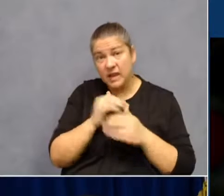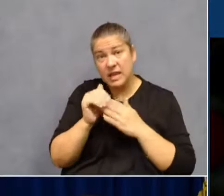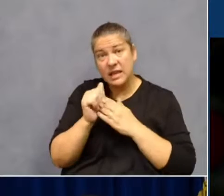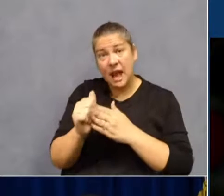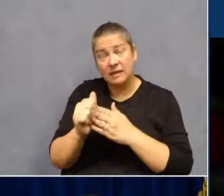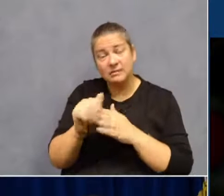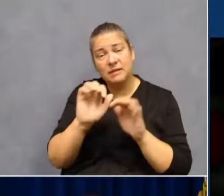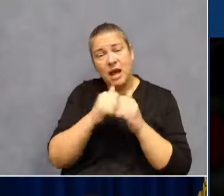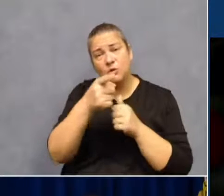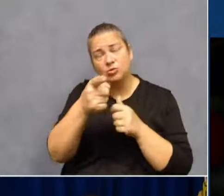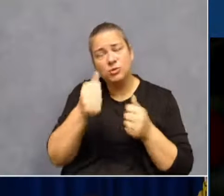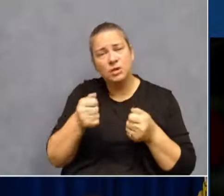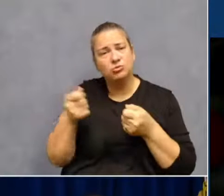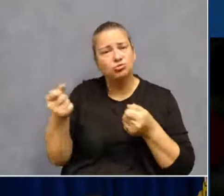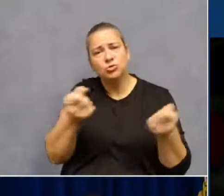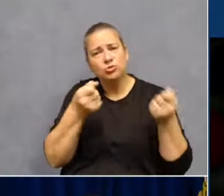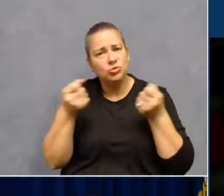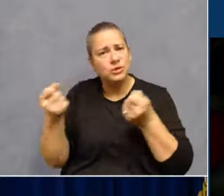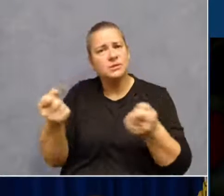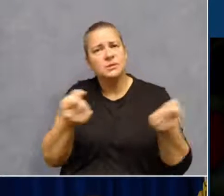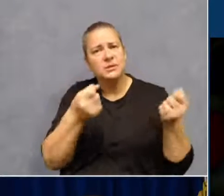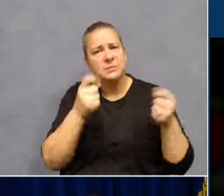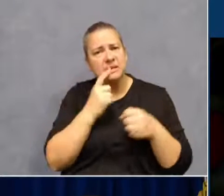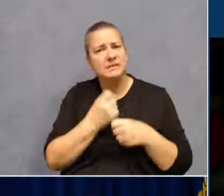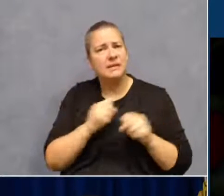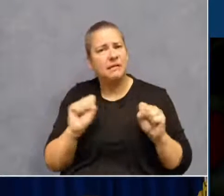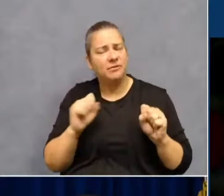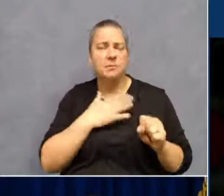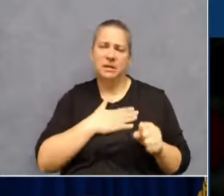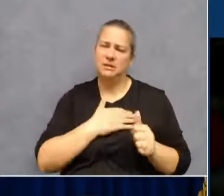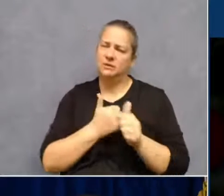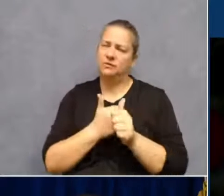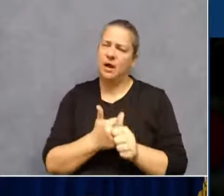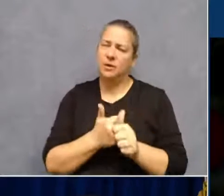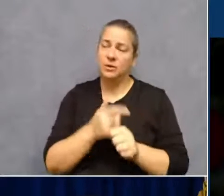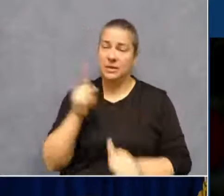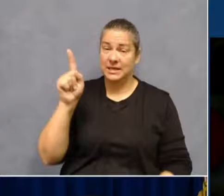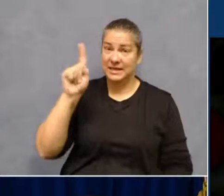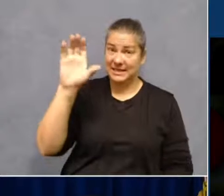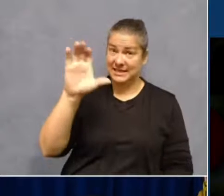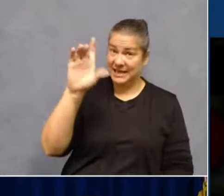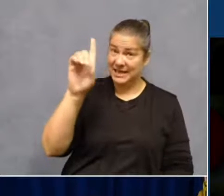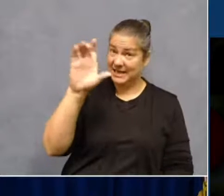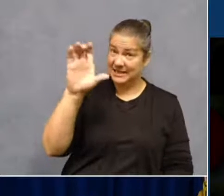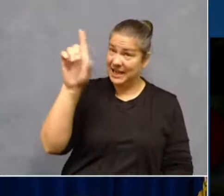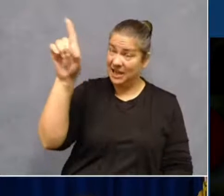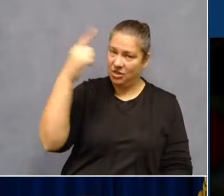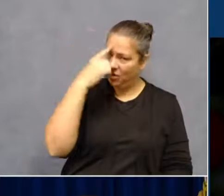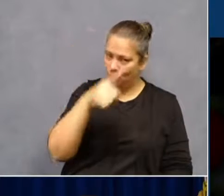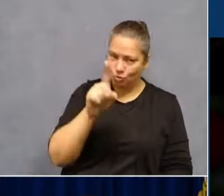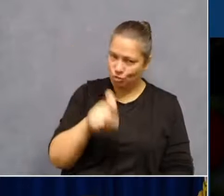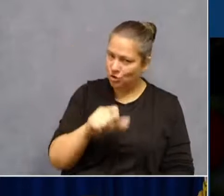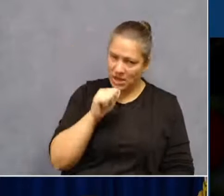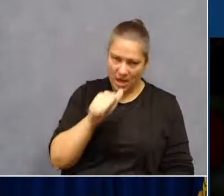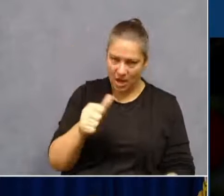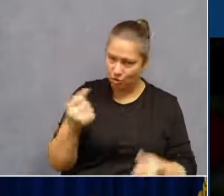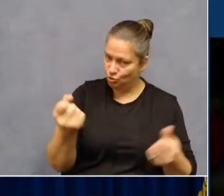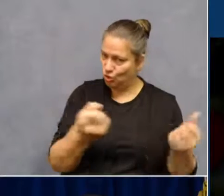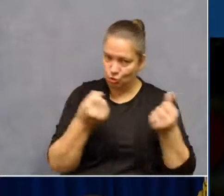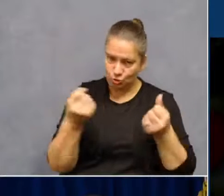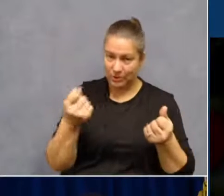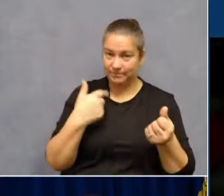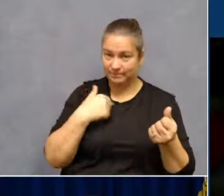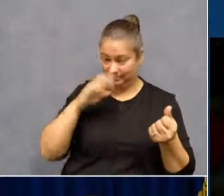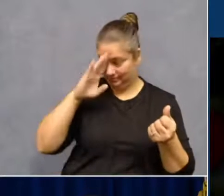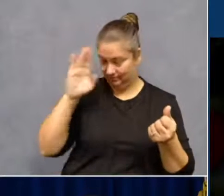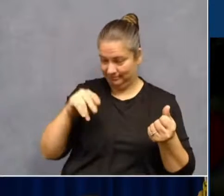community. Please follow it. As a reminder, the CDC doesn't think you should be trick-or-treating. We know that people are going to do it, so we've developed a